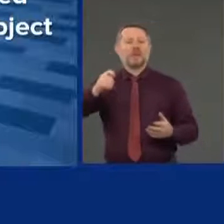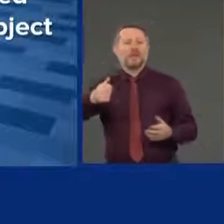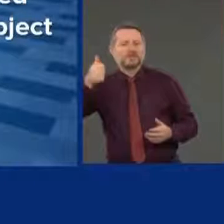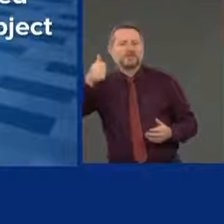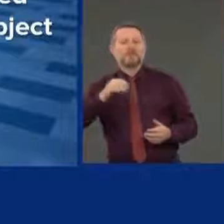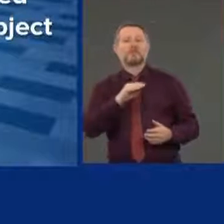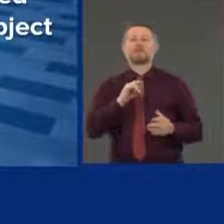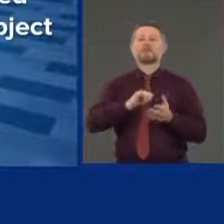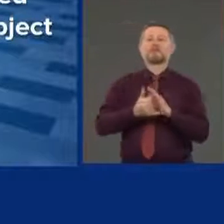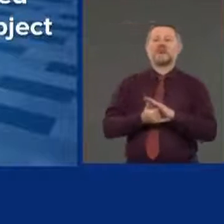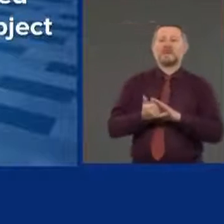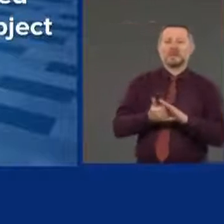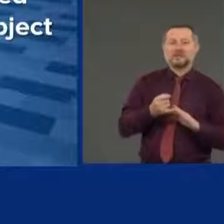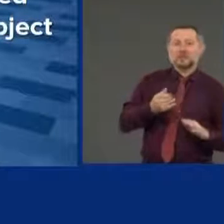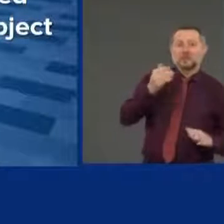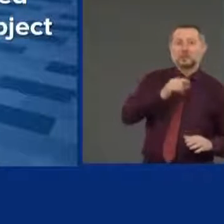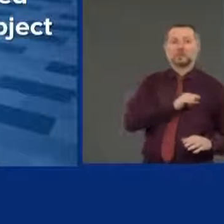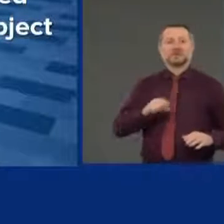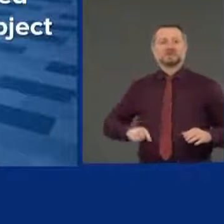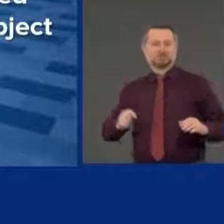With these numbers,